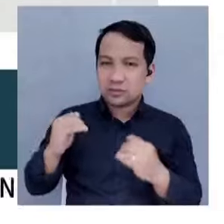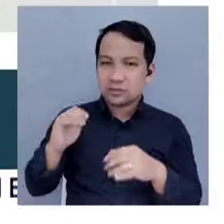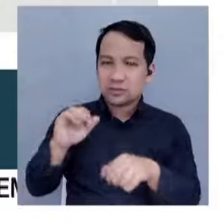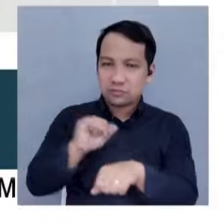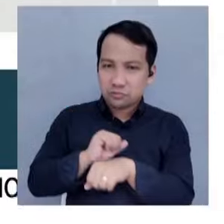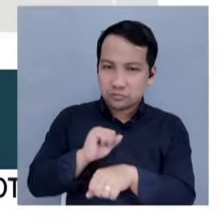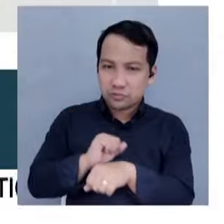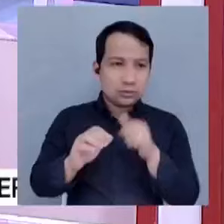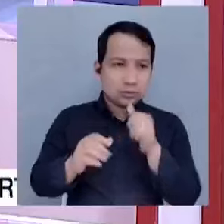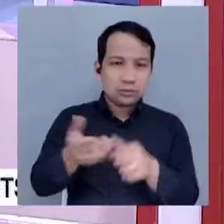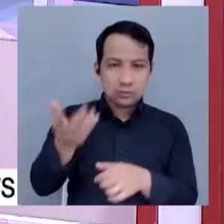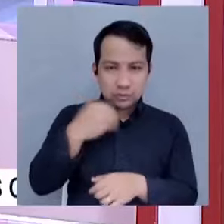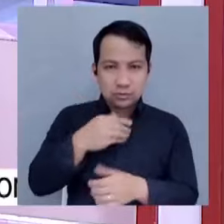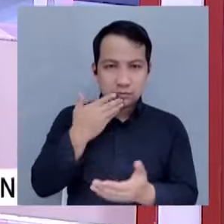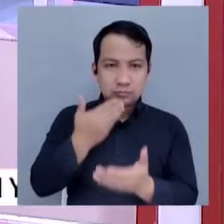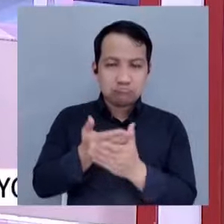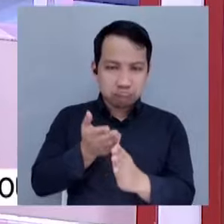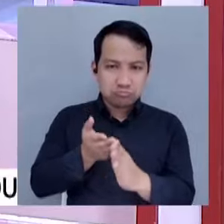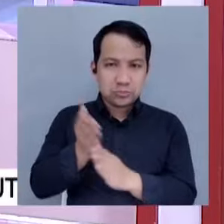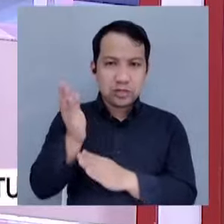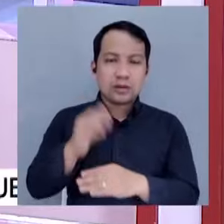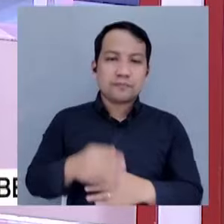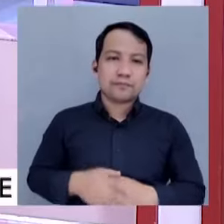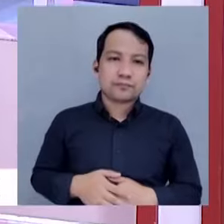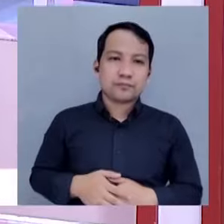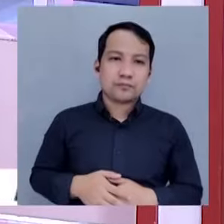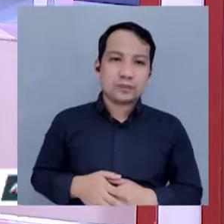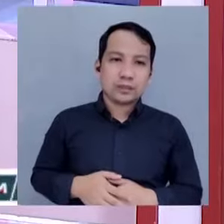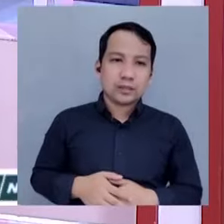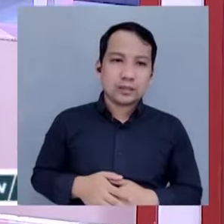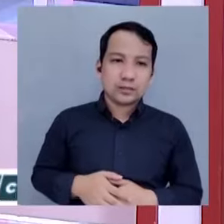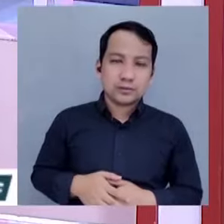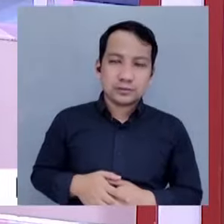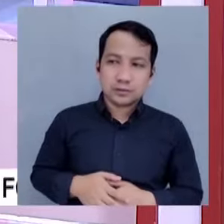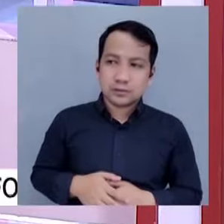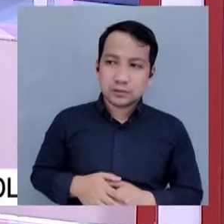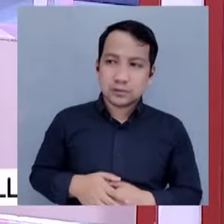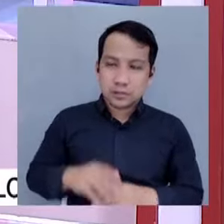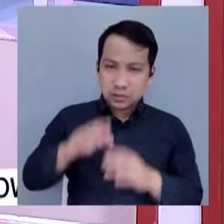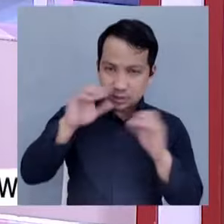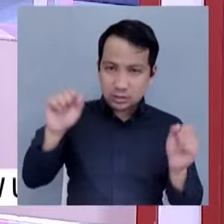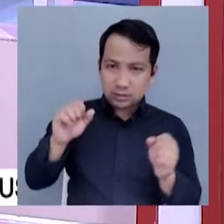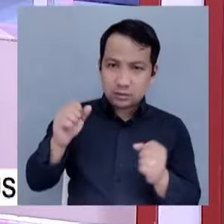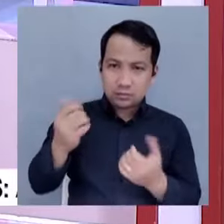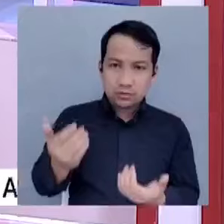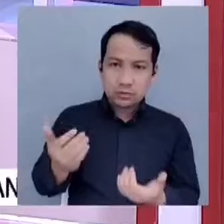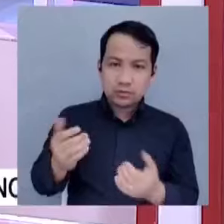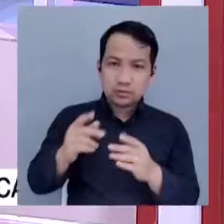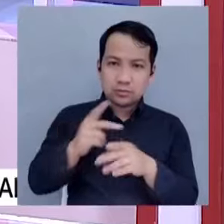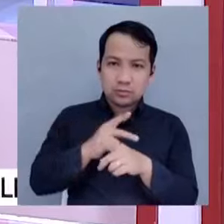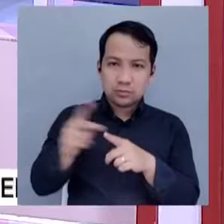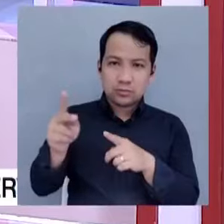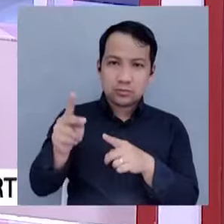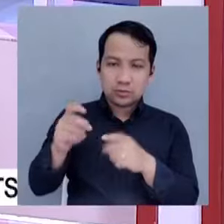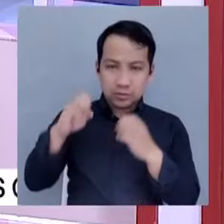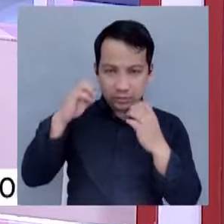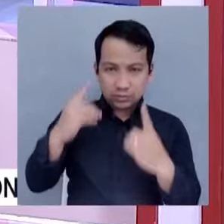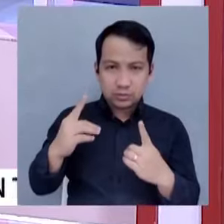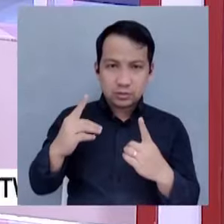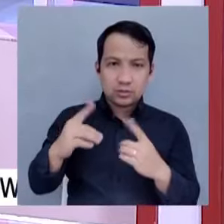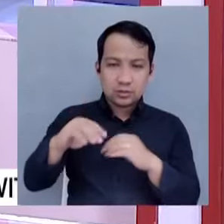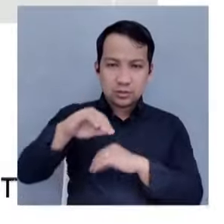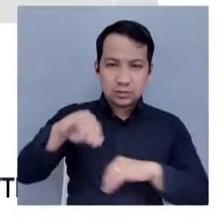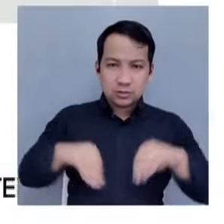they graduate. The Marcos administration urged to seek a seasoned professional in the education sector to replace Sara